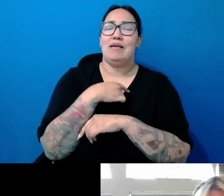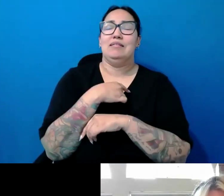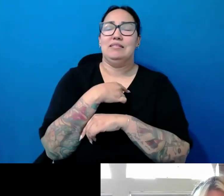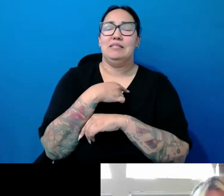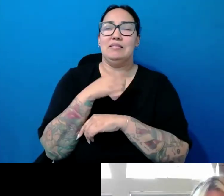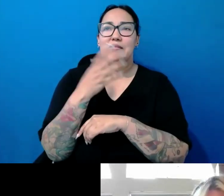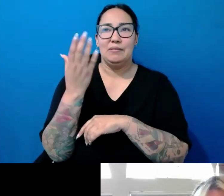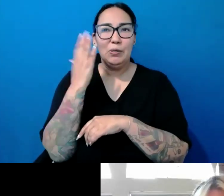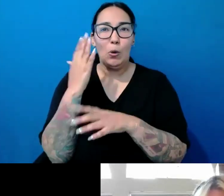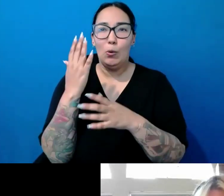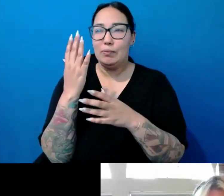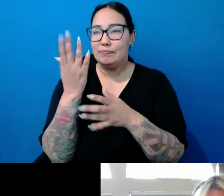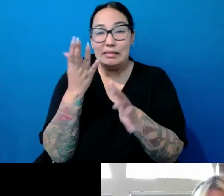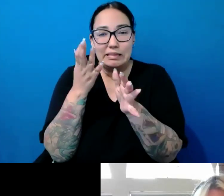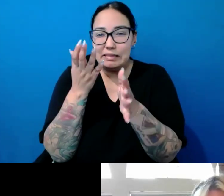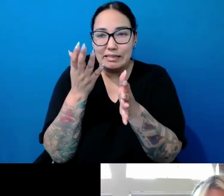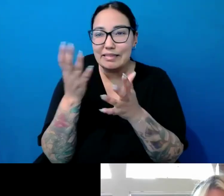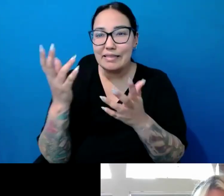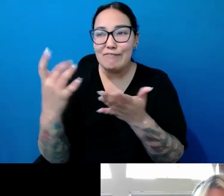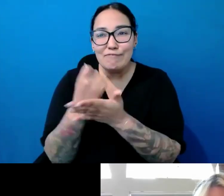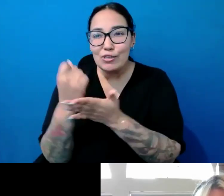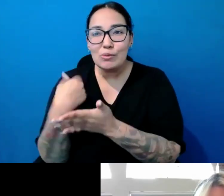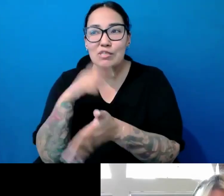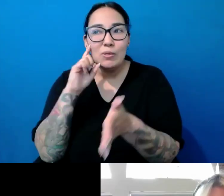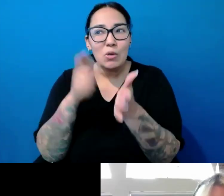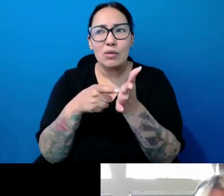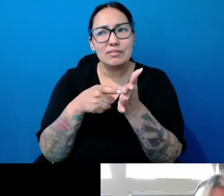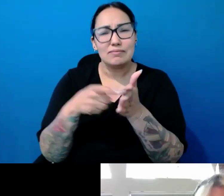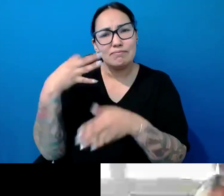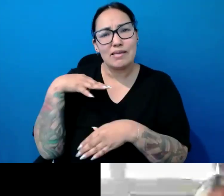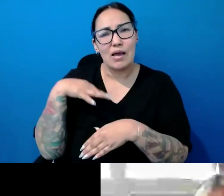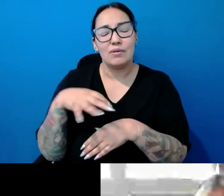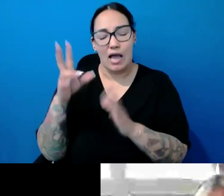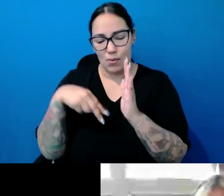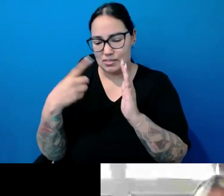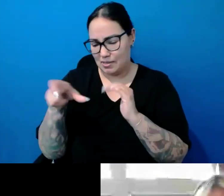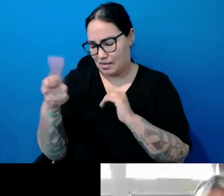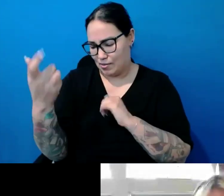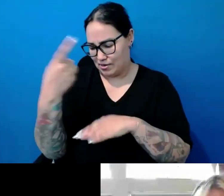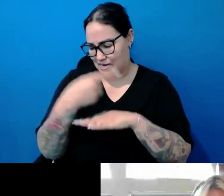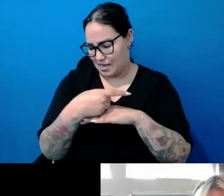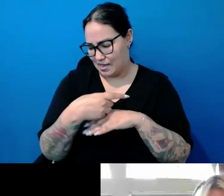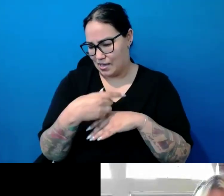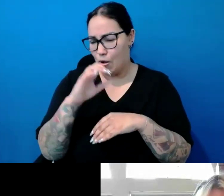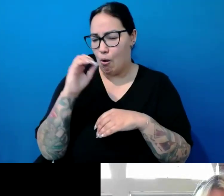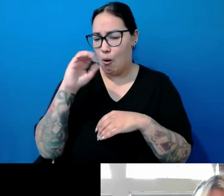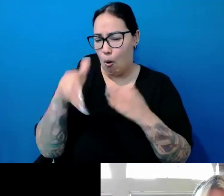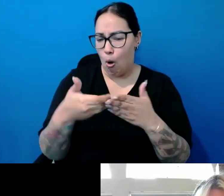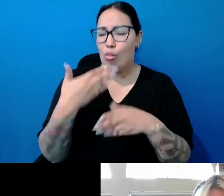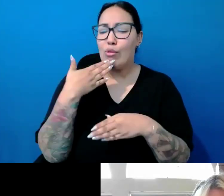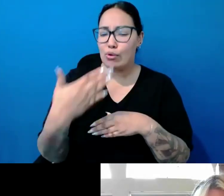victories that we notice count. So I read something the other day about all the good in your